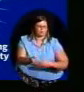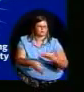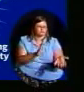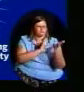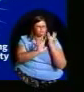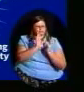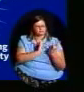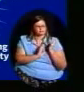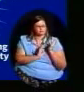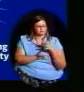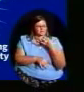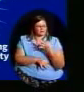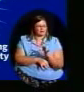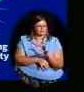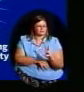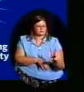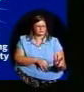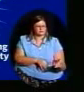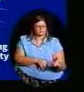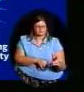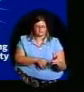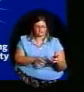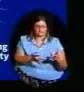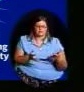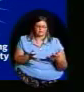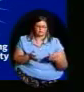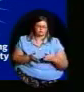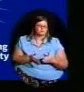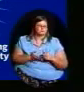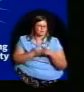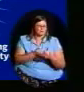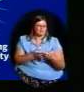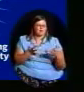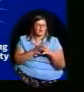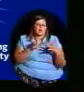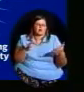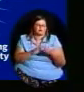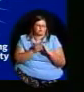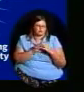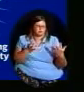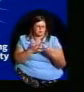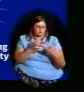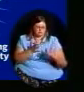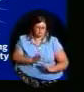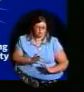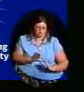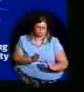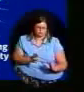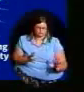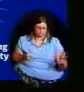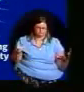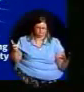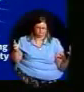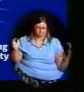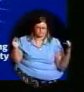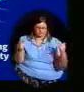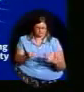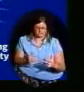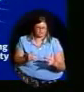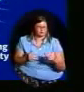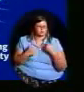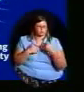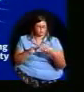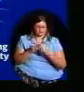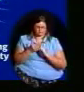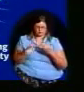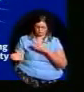is research-based. We'll bring lots of community partners to the table. All in all, it ends up with a community plan, using the survey